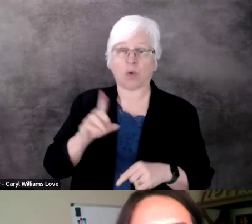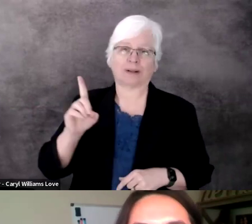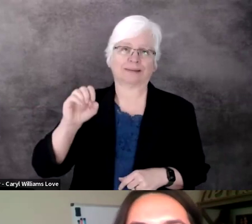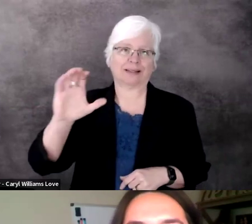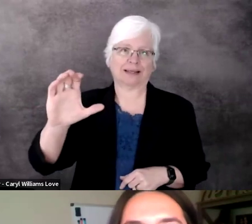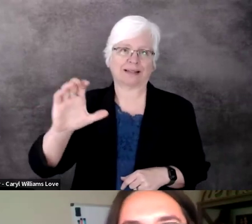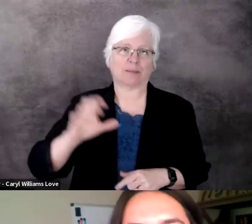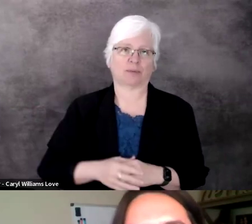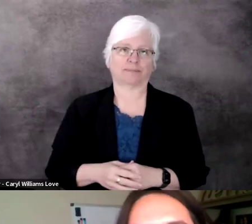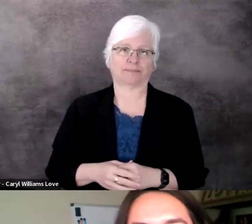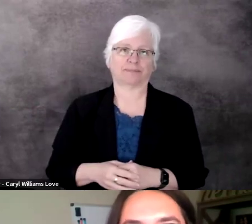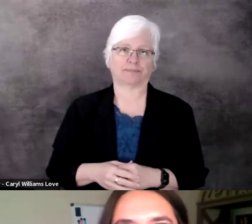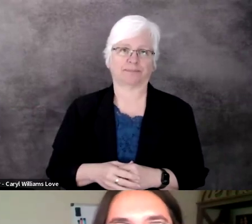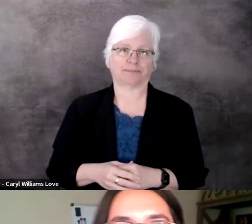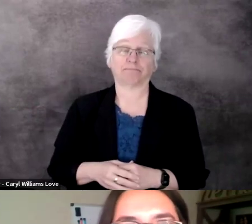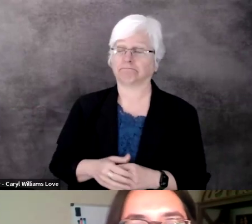Thank you.